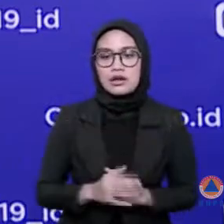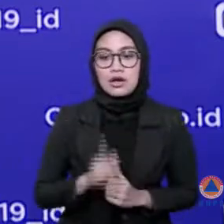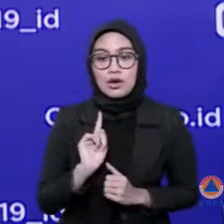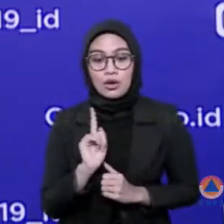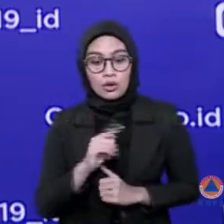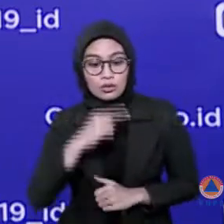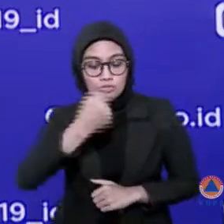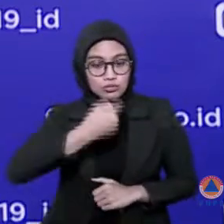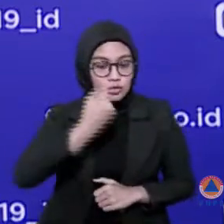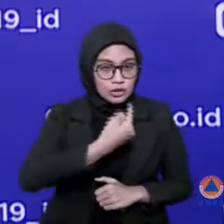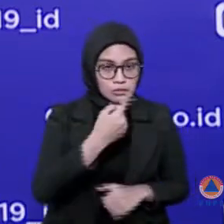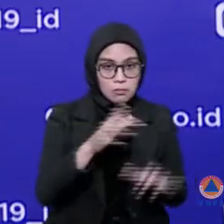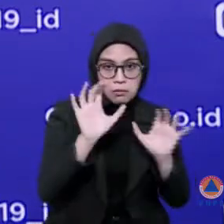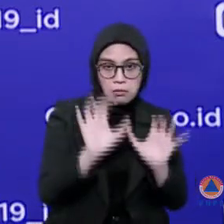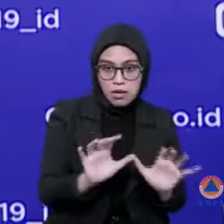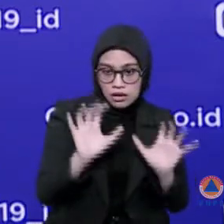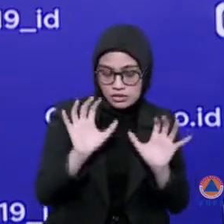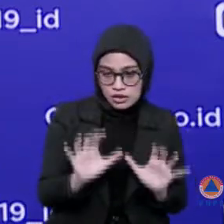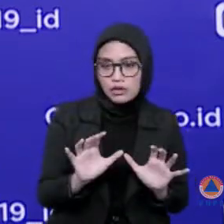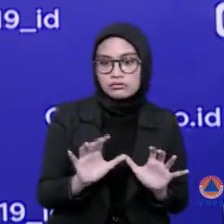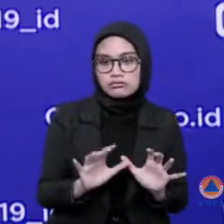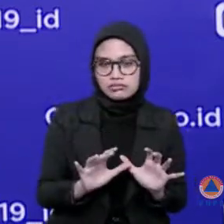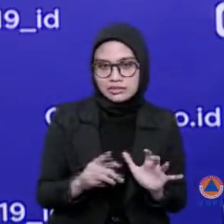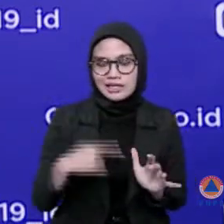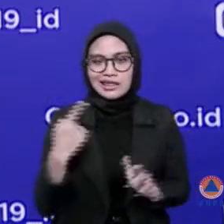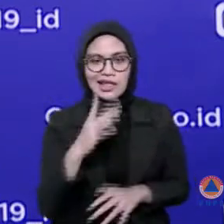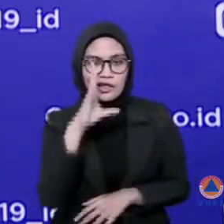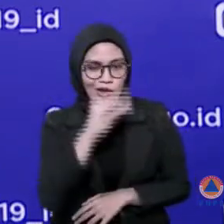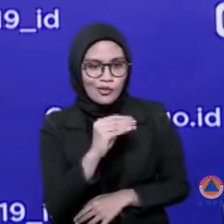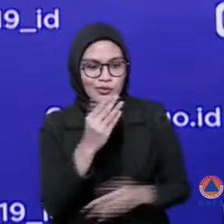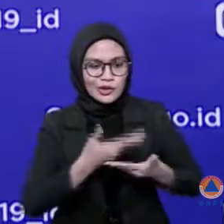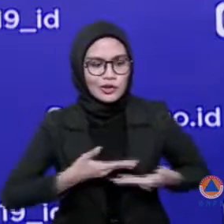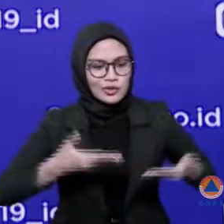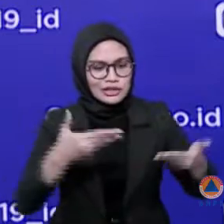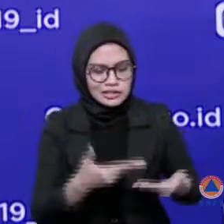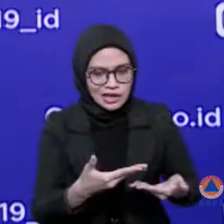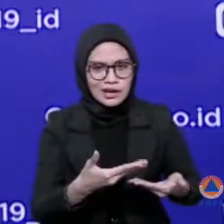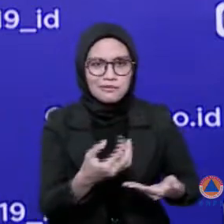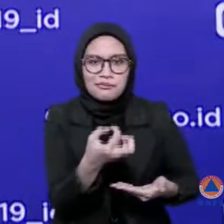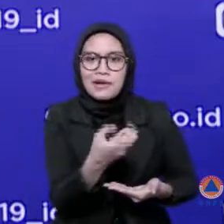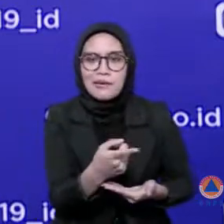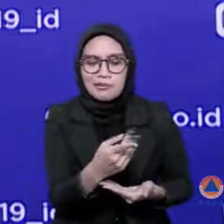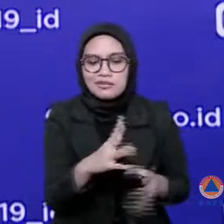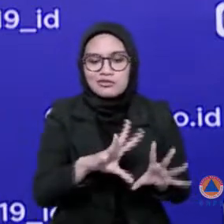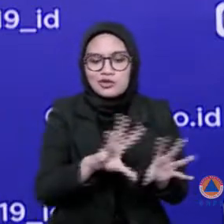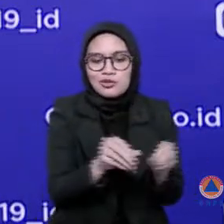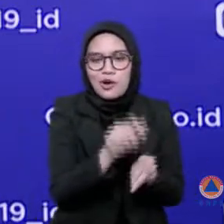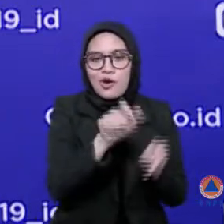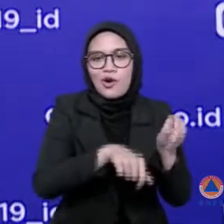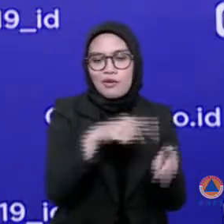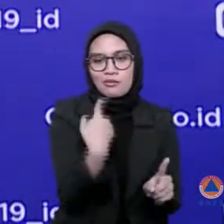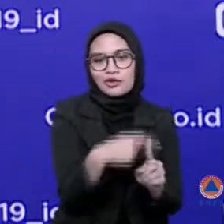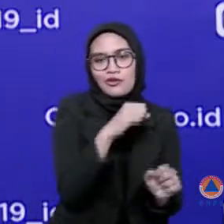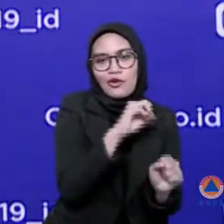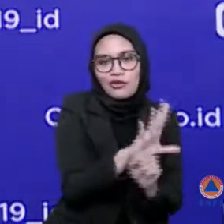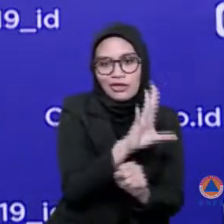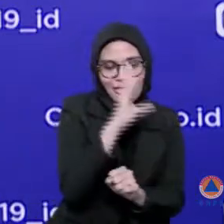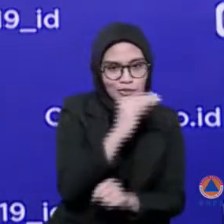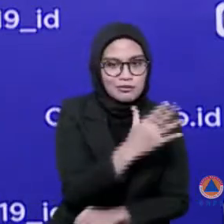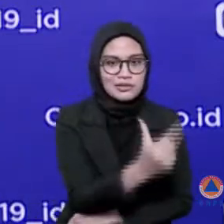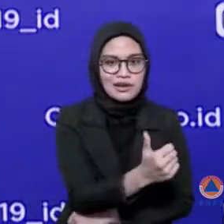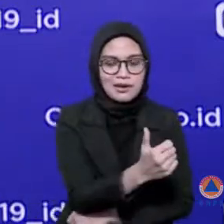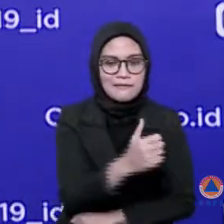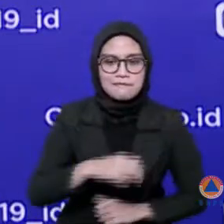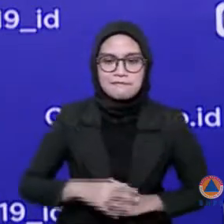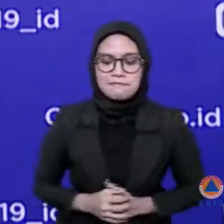positivity rate remains under control at 0.12%. The decrease in positive cases and